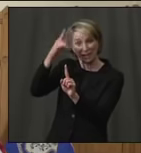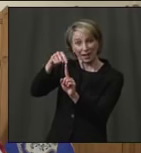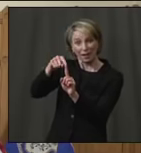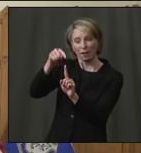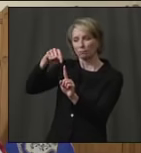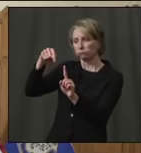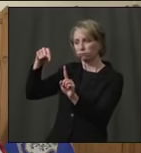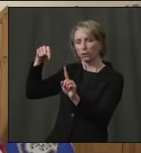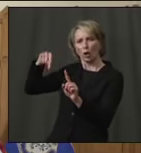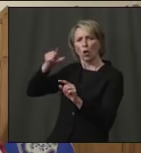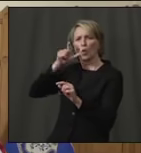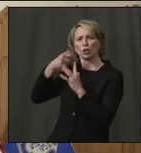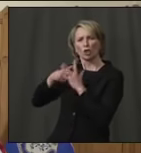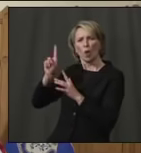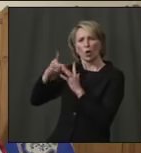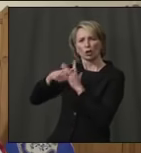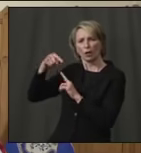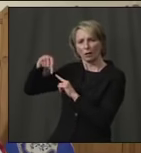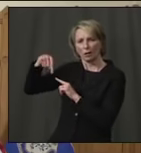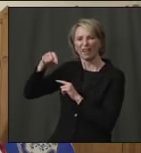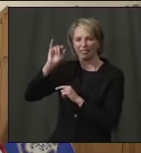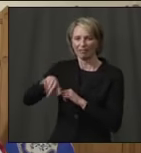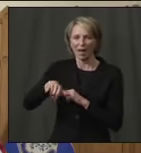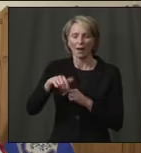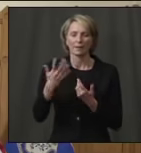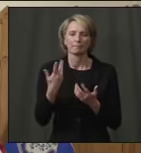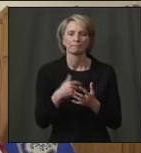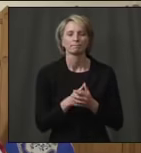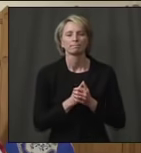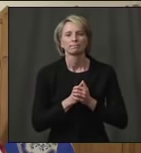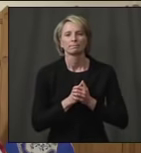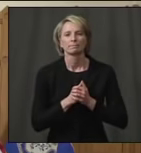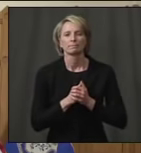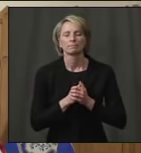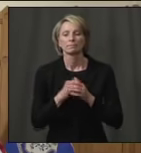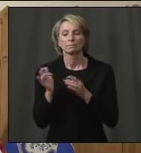Jane? Yes. So